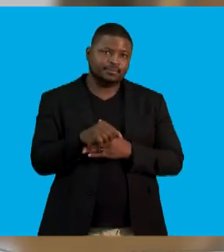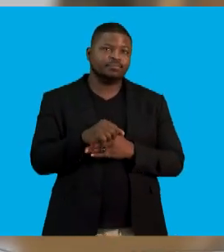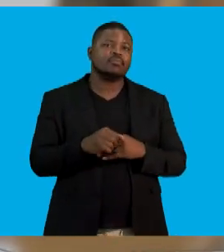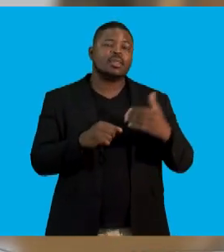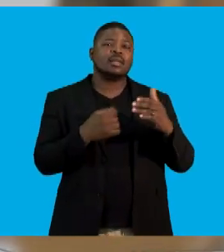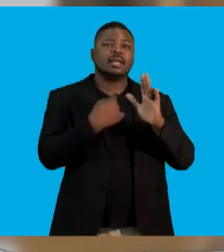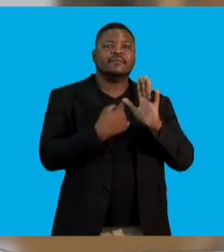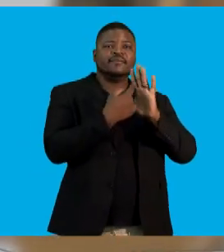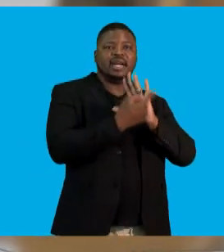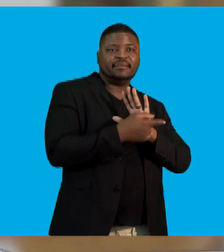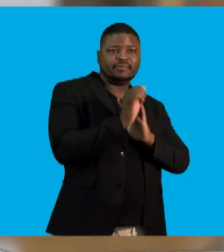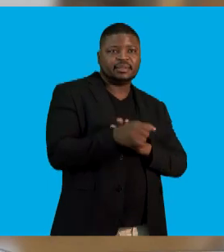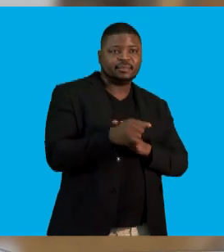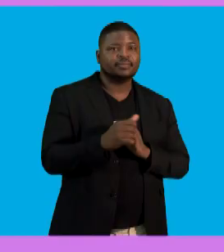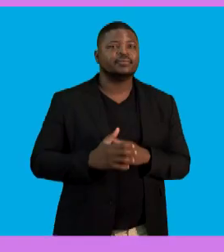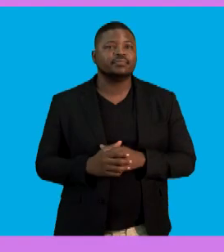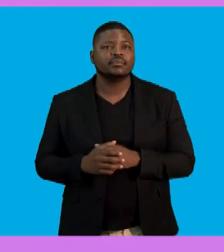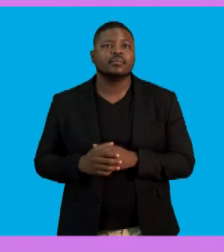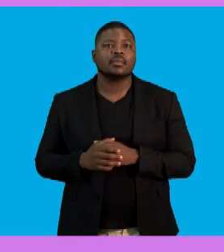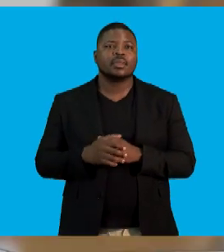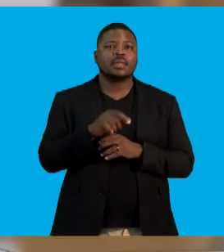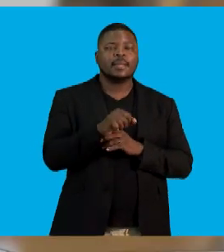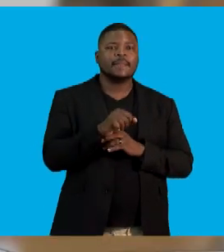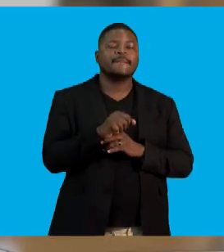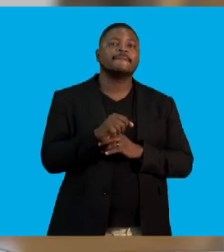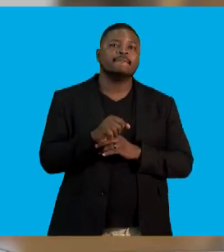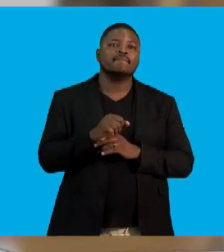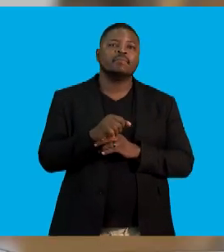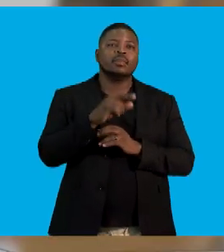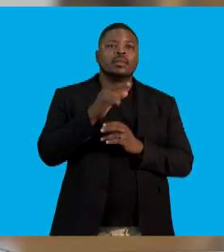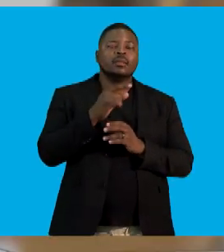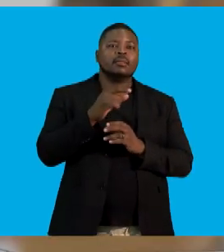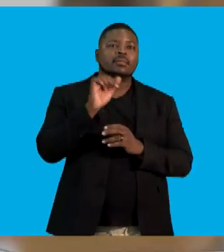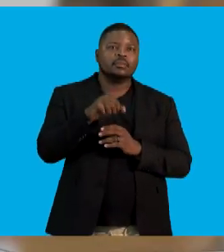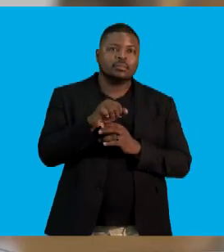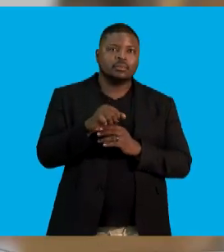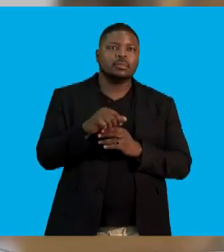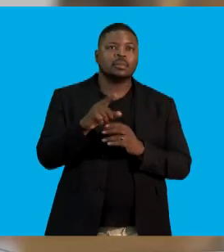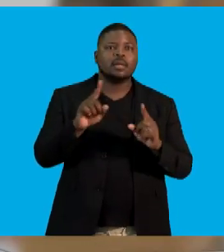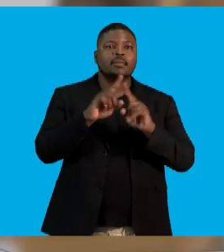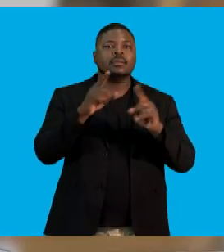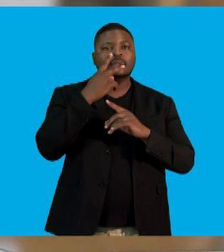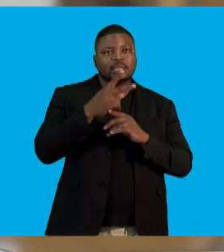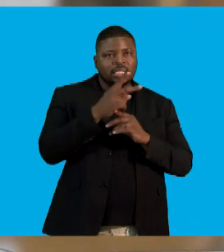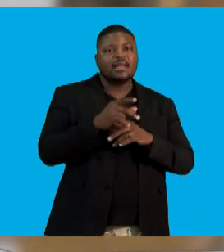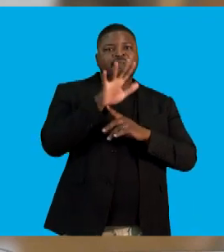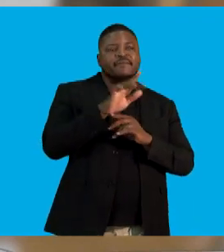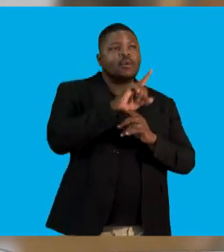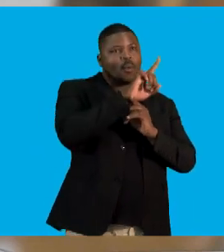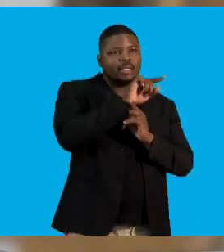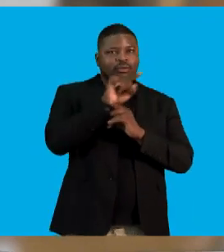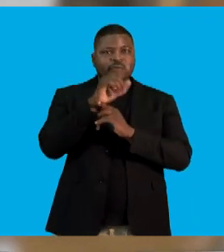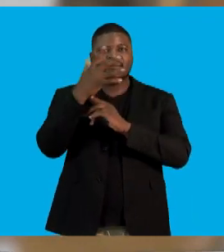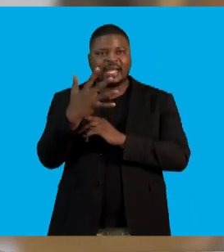5. Then the next interval, 6 to 10, 6, 7, 8, 9, 10. Do you see that? Still 5 numbers. And that's where we get